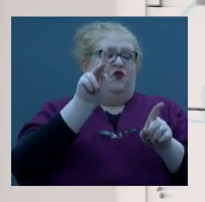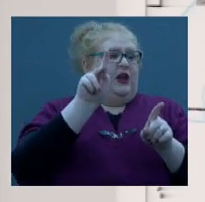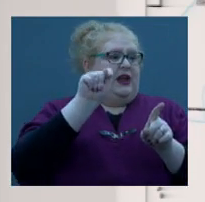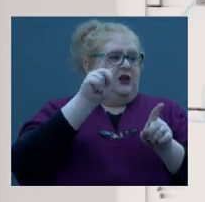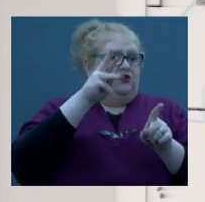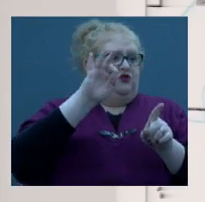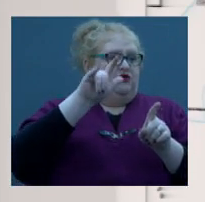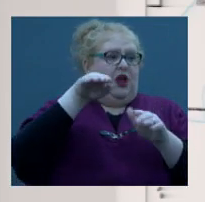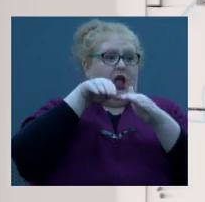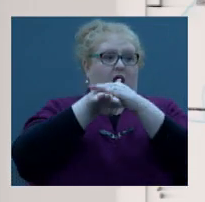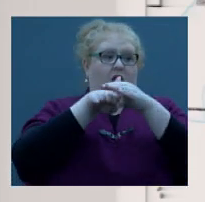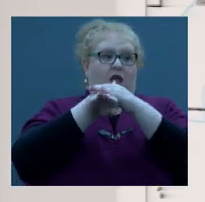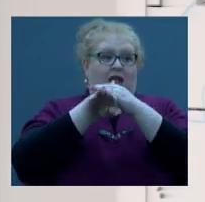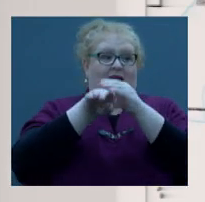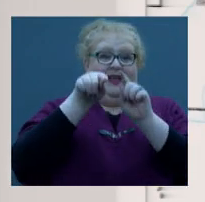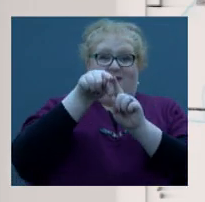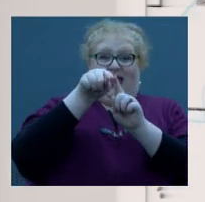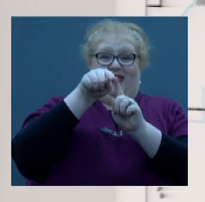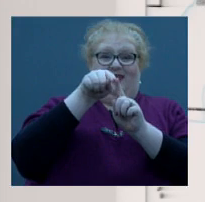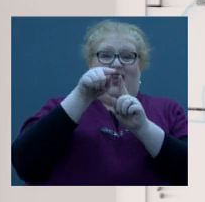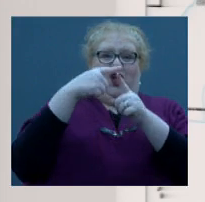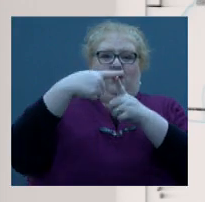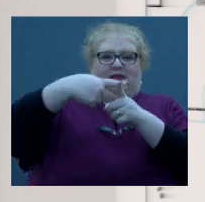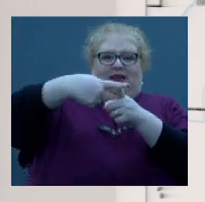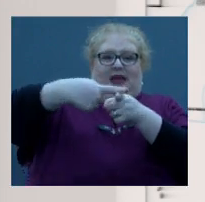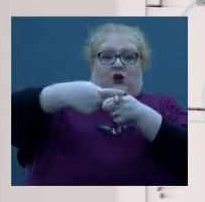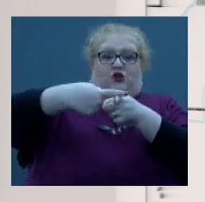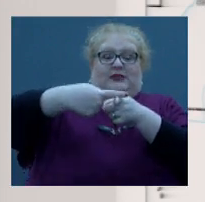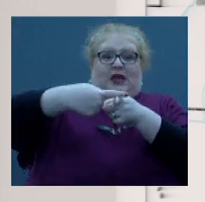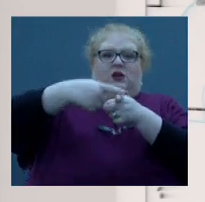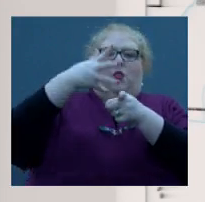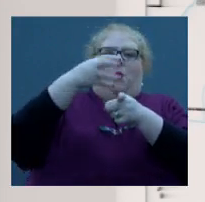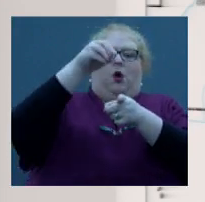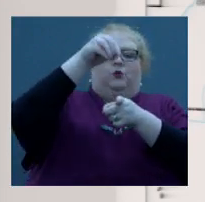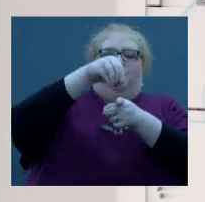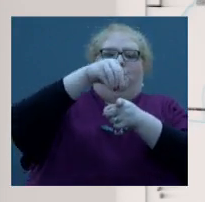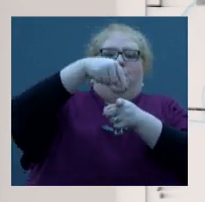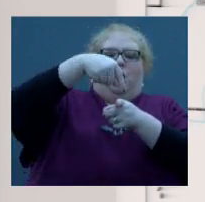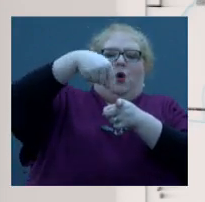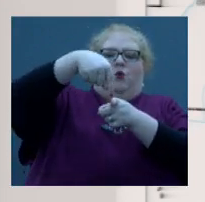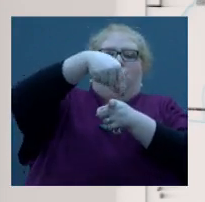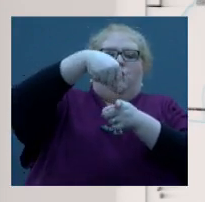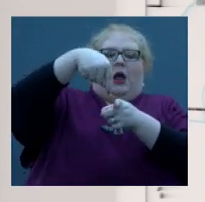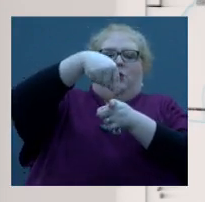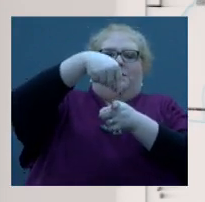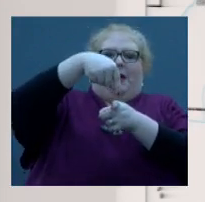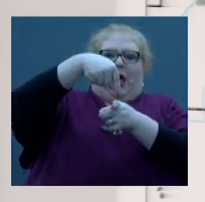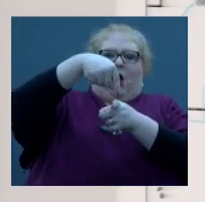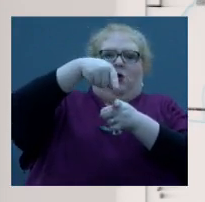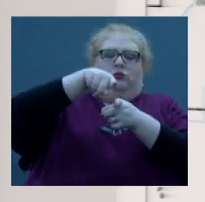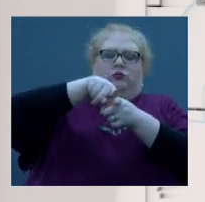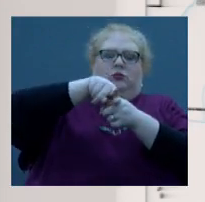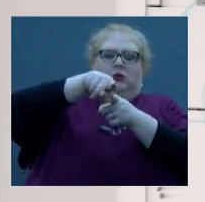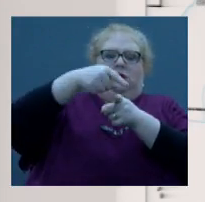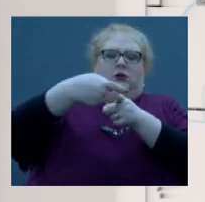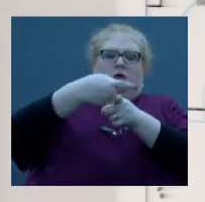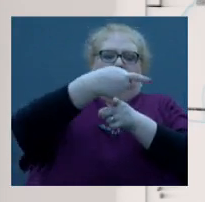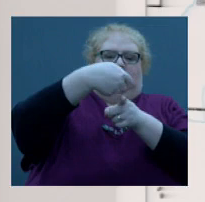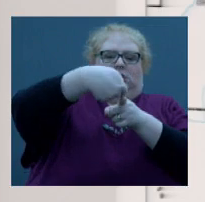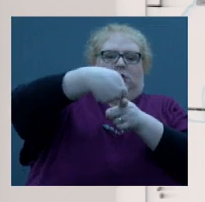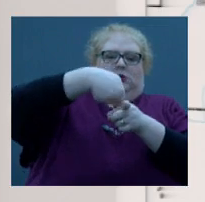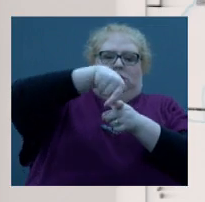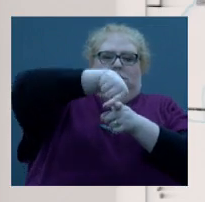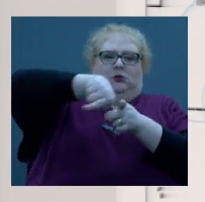Oh, the entrance to Brody Creek. Okay. Correct. All right. A roundabout with Brody Creek and Bowman. That has nothing to do with this